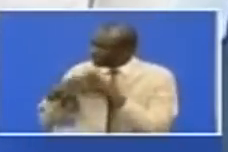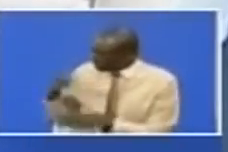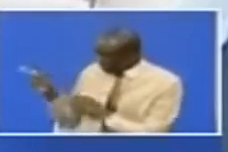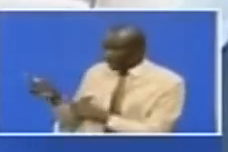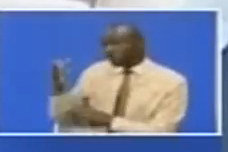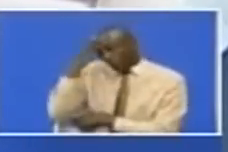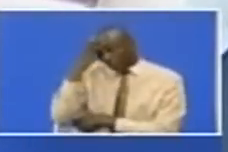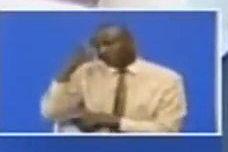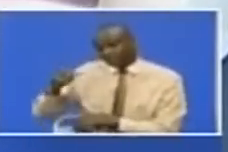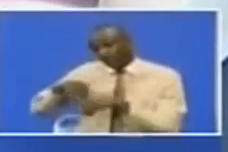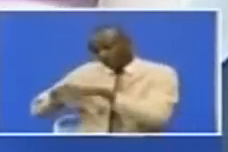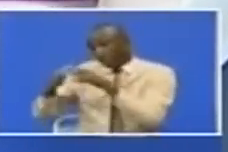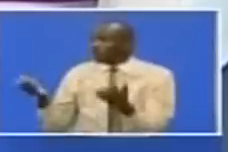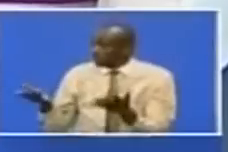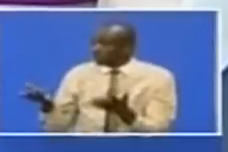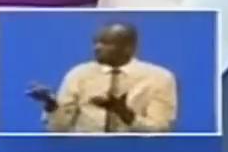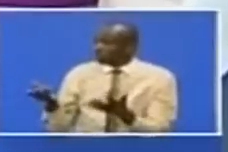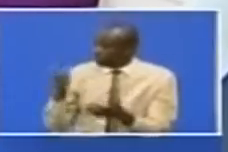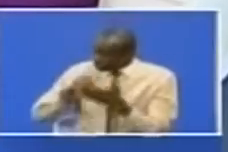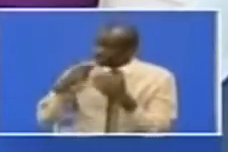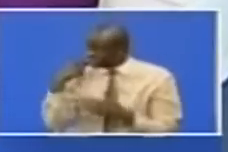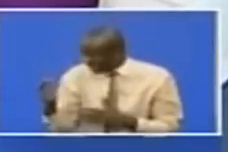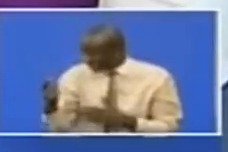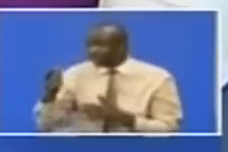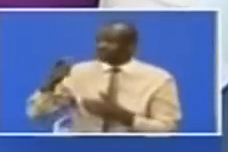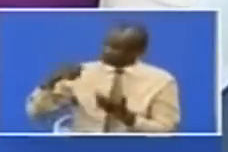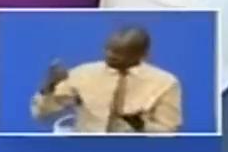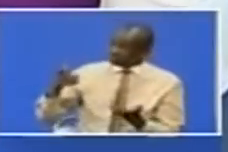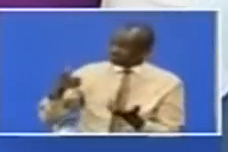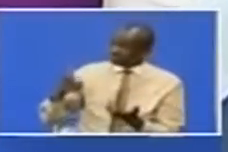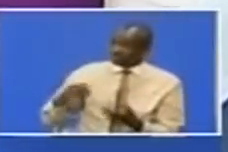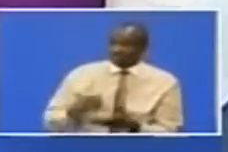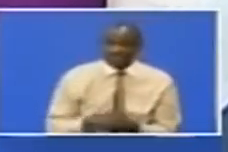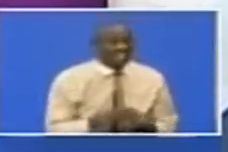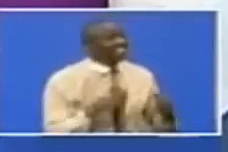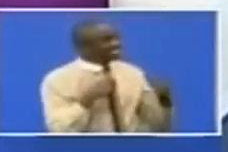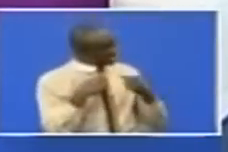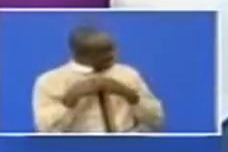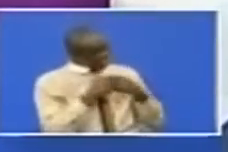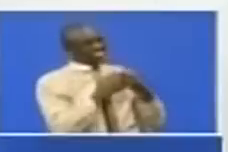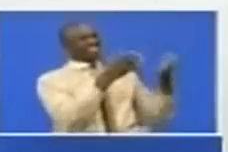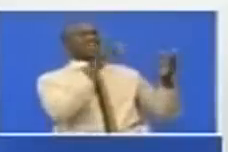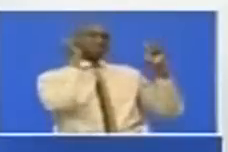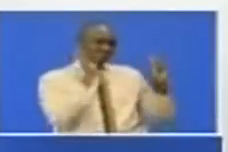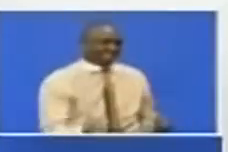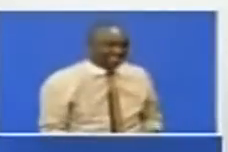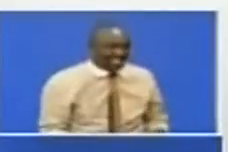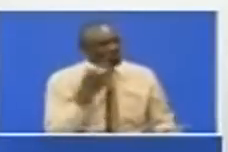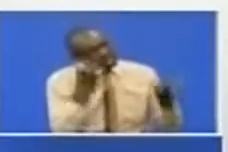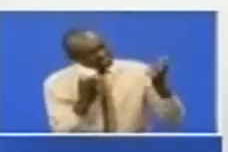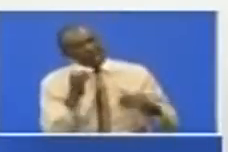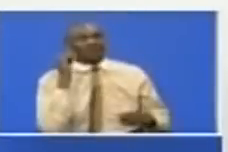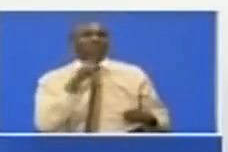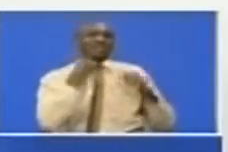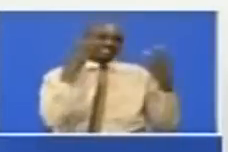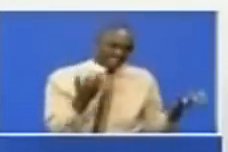and, you know, mm-hmm. making sure that they're following, you know, whatever you're saying or your teachings mm-hmm. for the right reasons? Yeah, the challenges will always be there. Yeah. Whether you are a preacher,